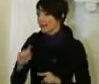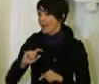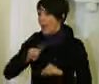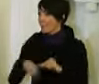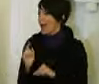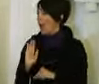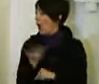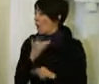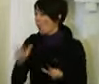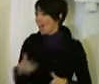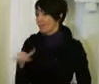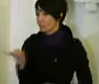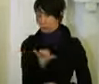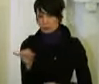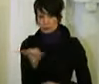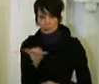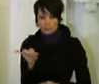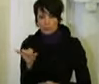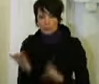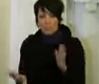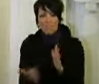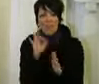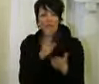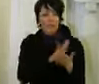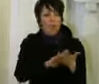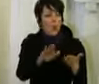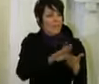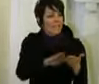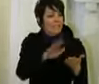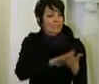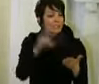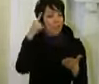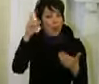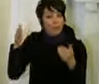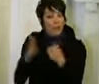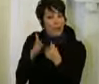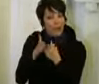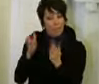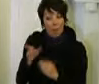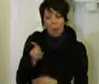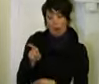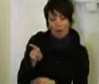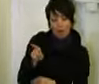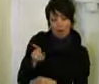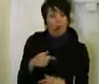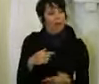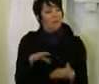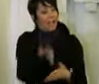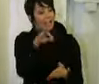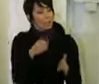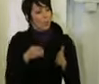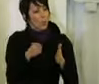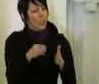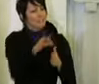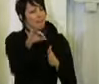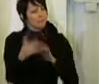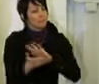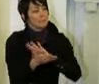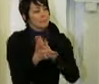ours. About finding forgiveness for our neighbor, about finding the ways of